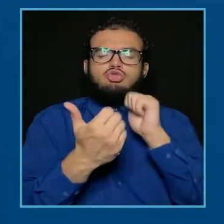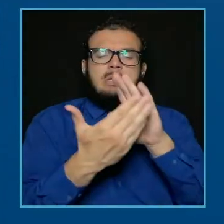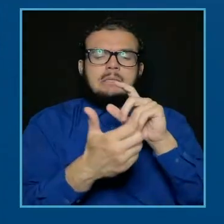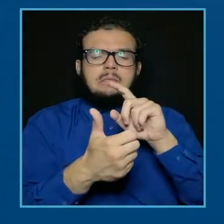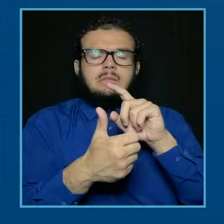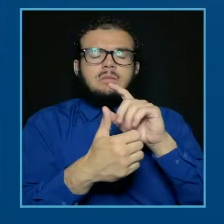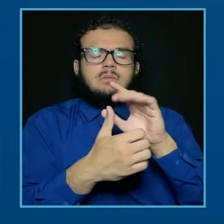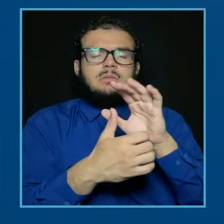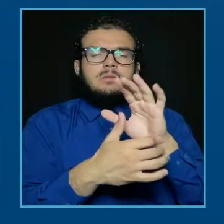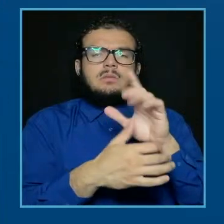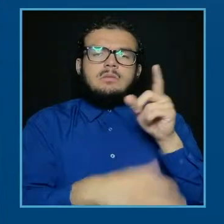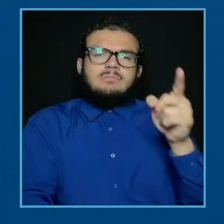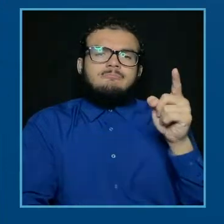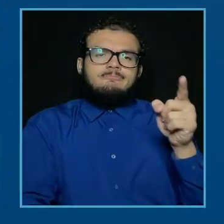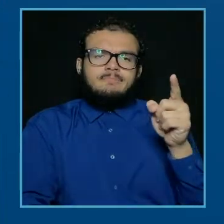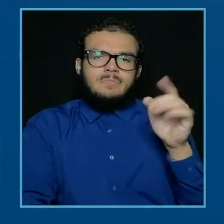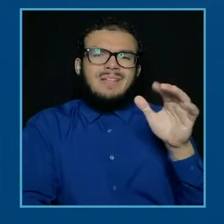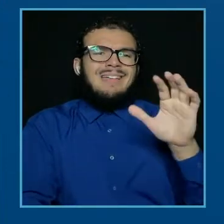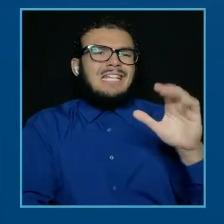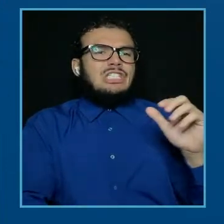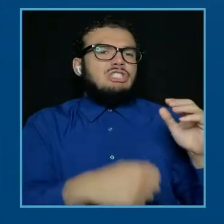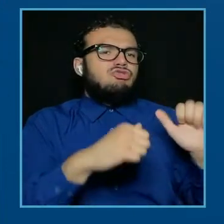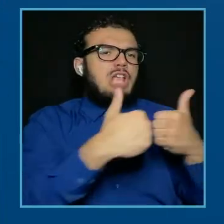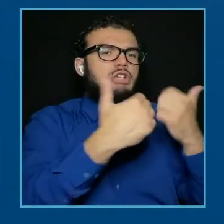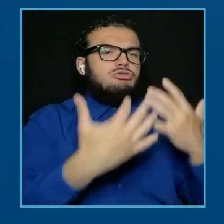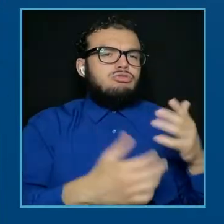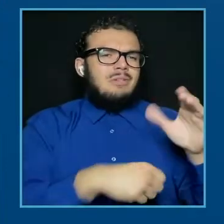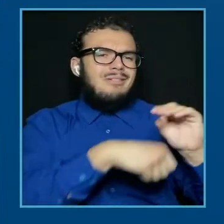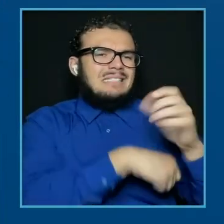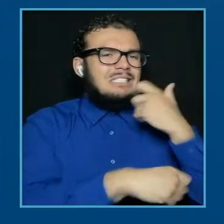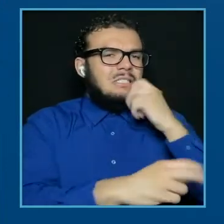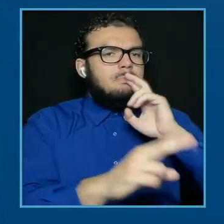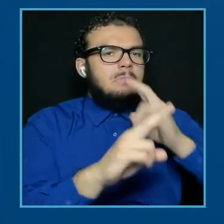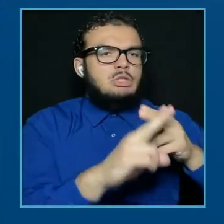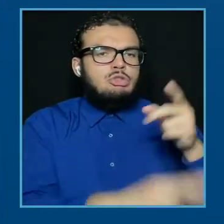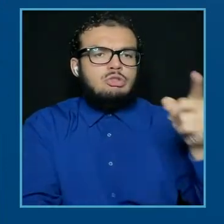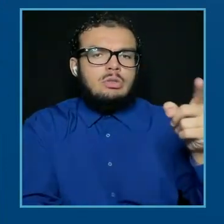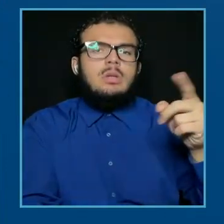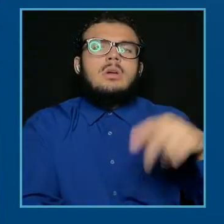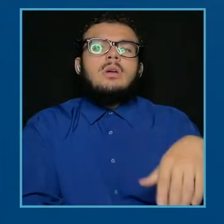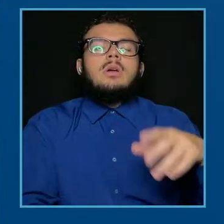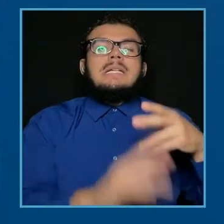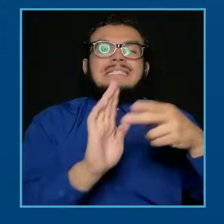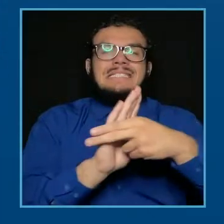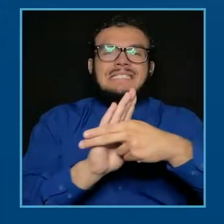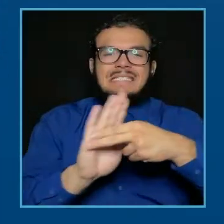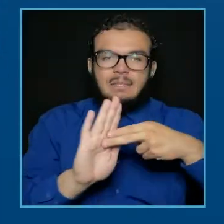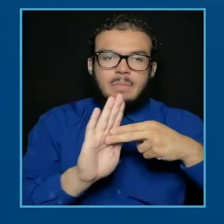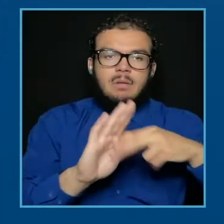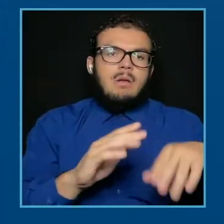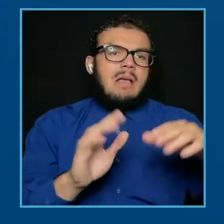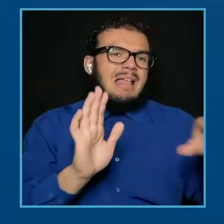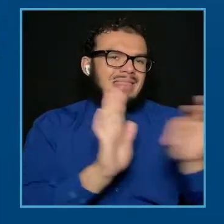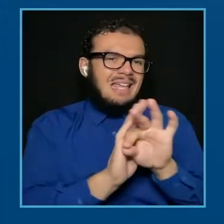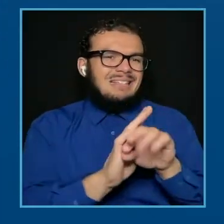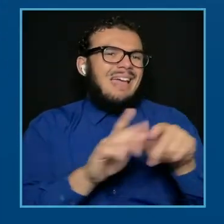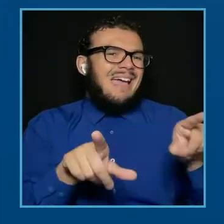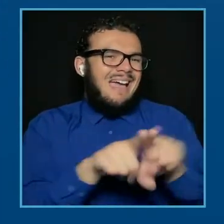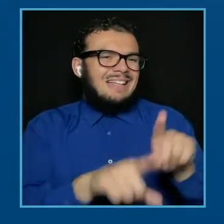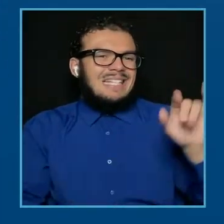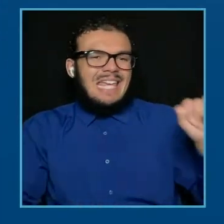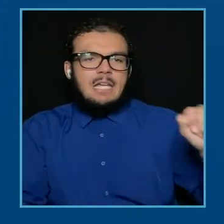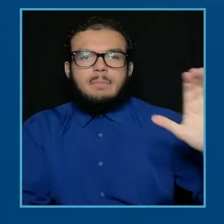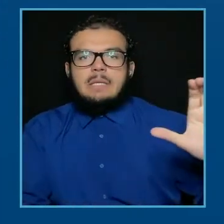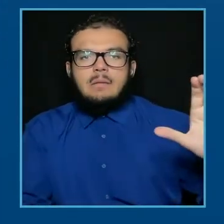what the Challengers Council was talking about, deeming the election as incomplete. And